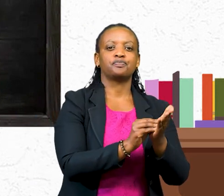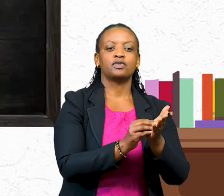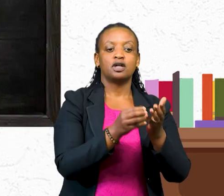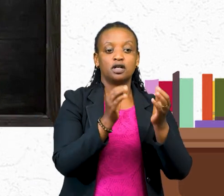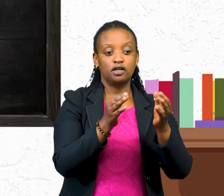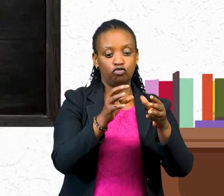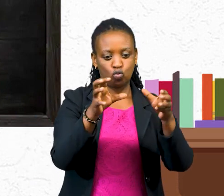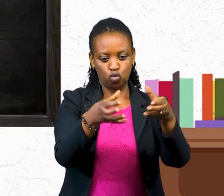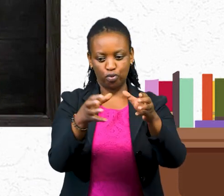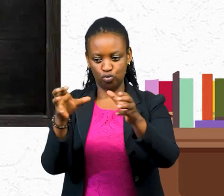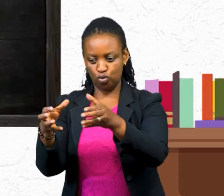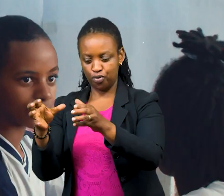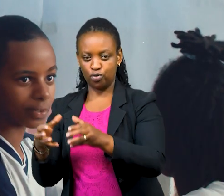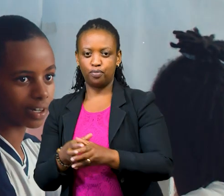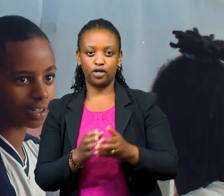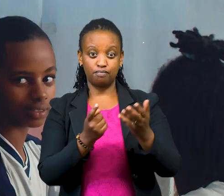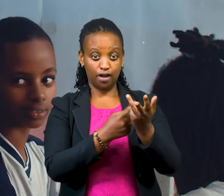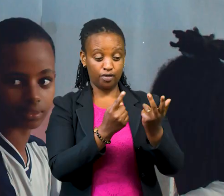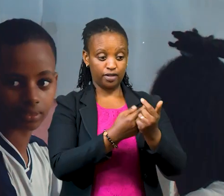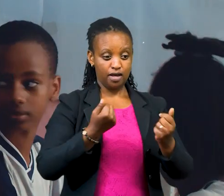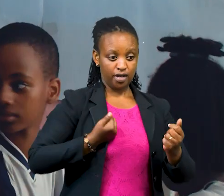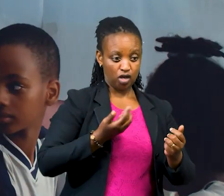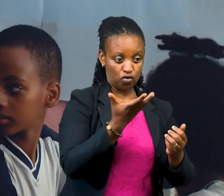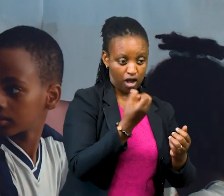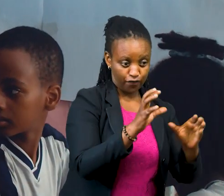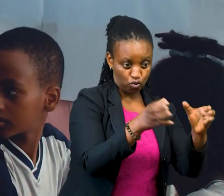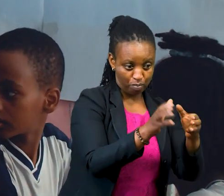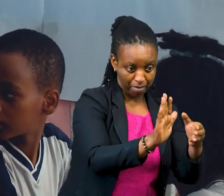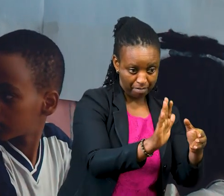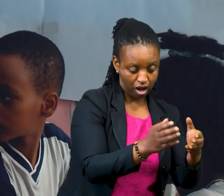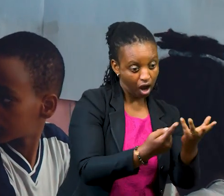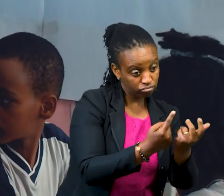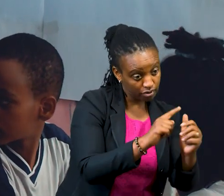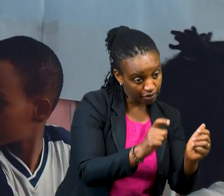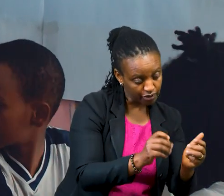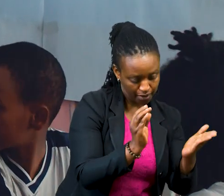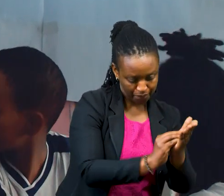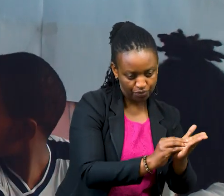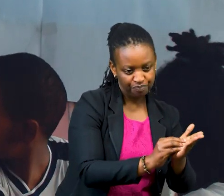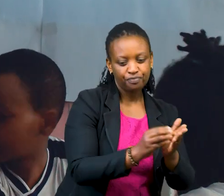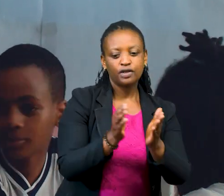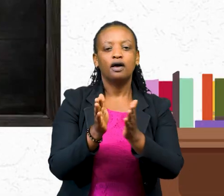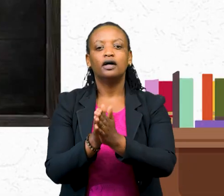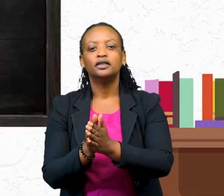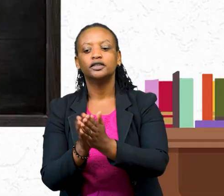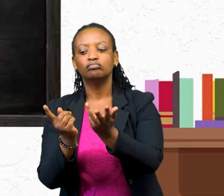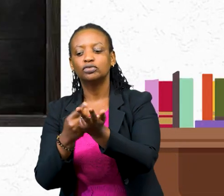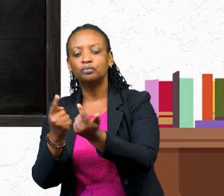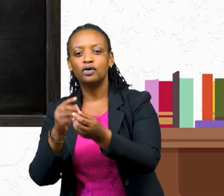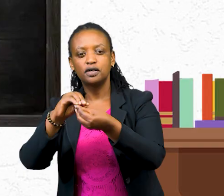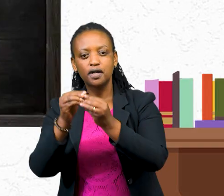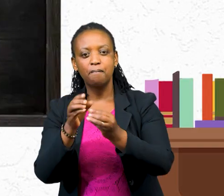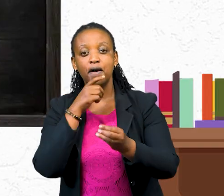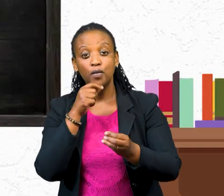So, you formed groups, okay? So you have to count the girls you have in your group and you record, and